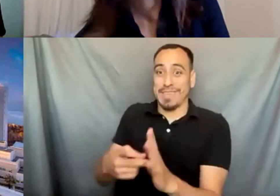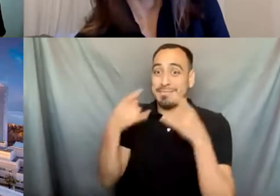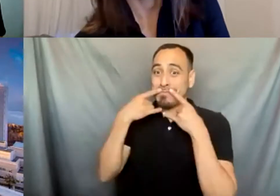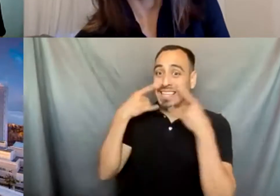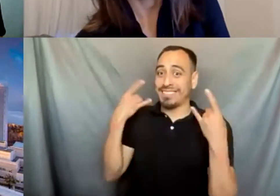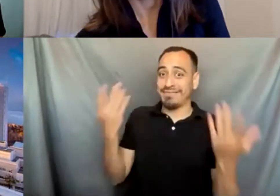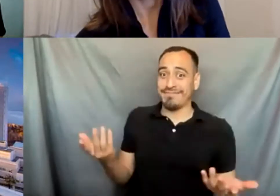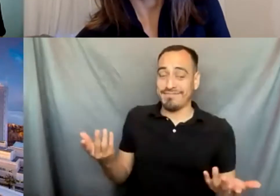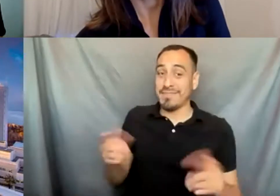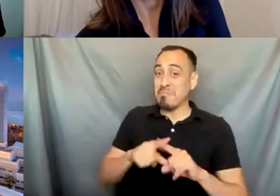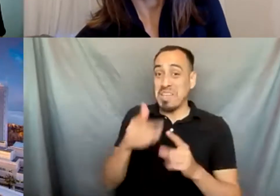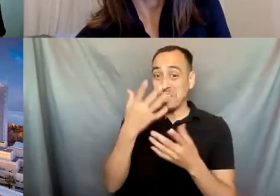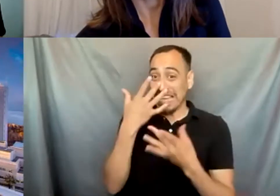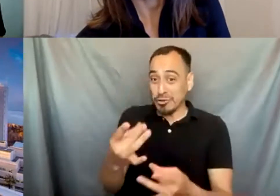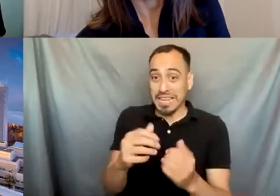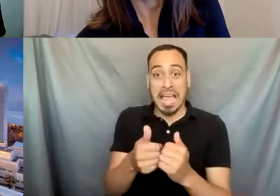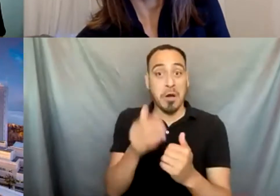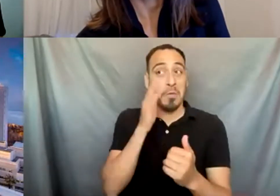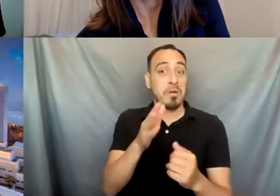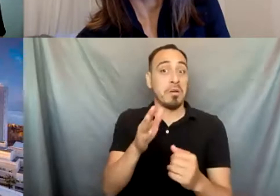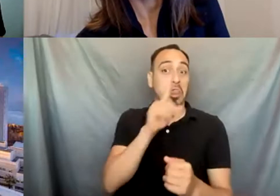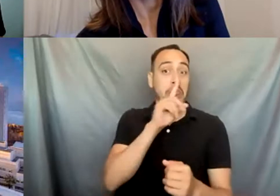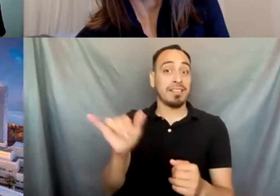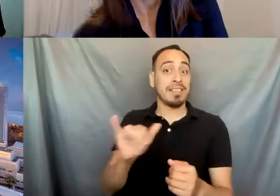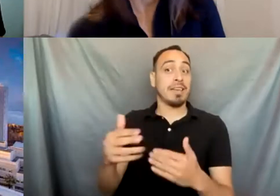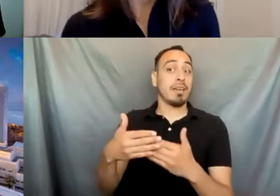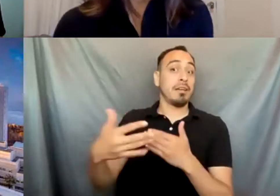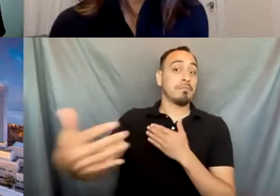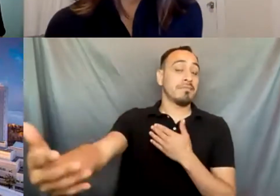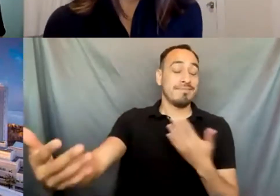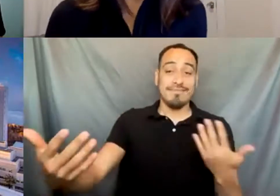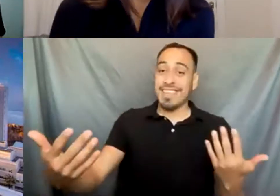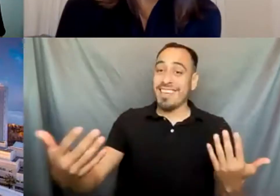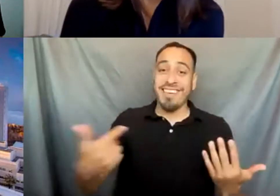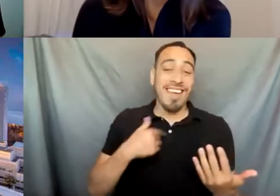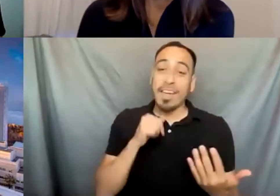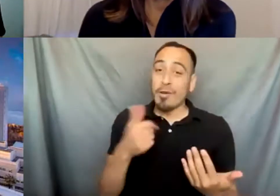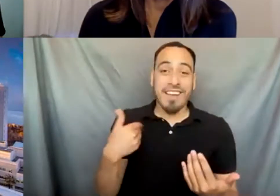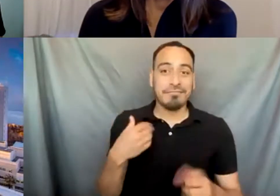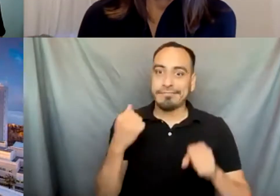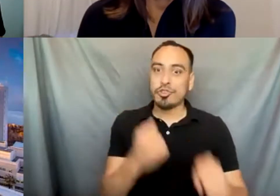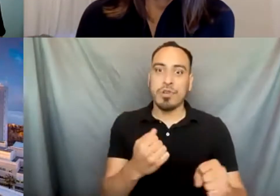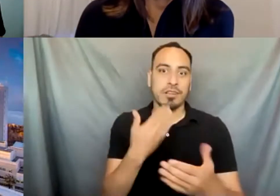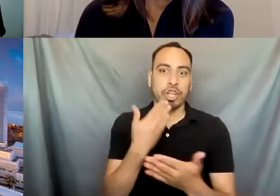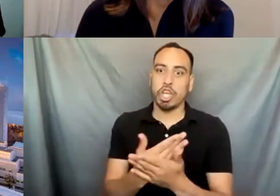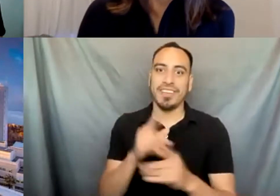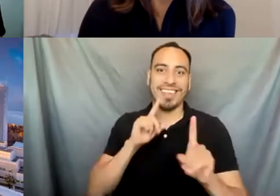lays that out. I don't have a good answer for that off the top. I